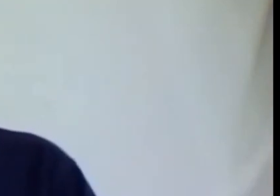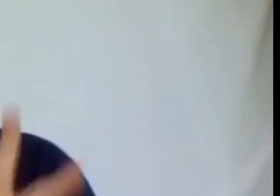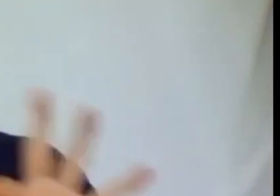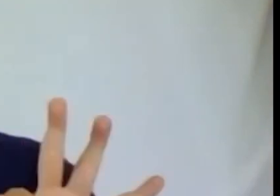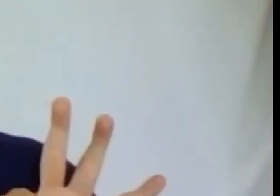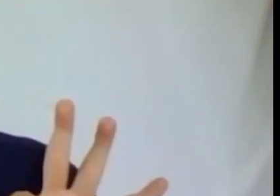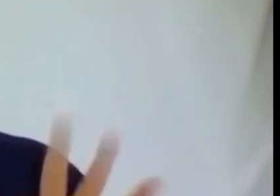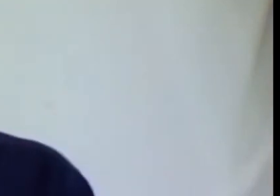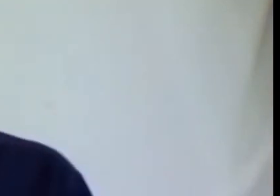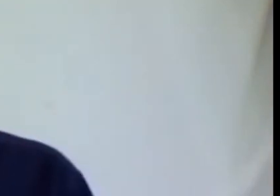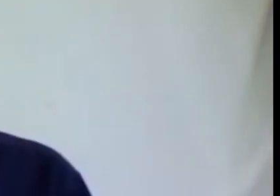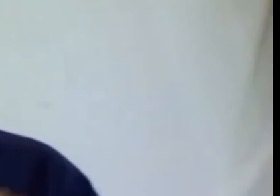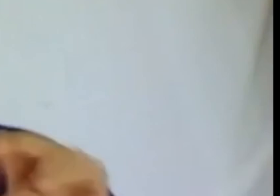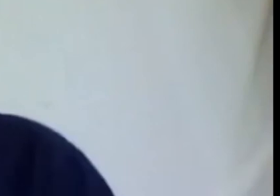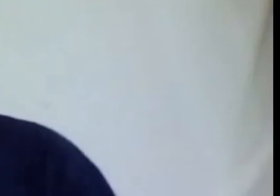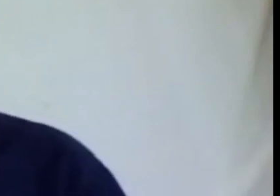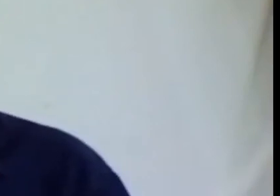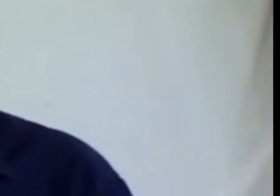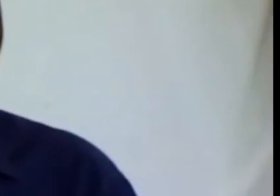So what is the NP1?